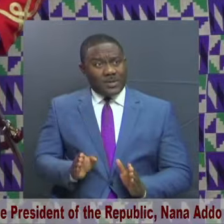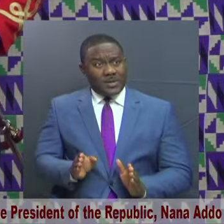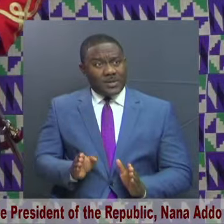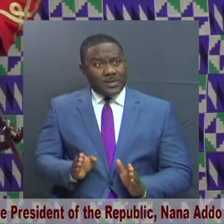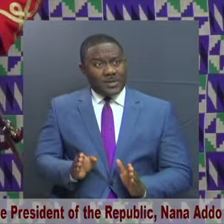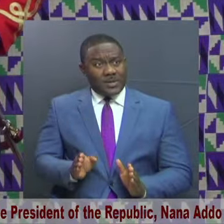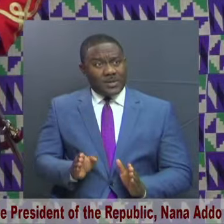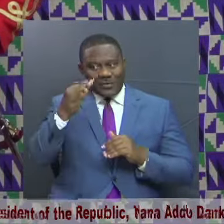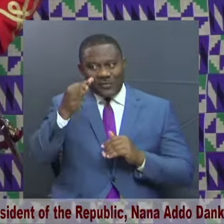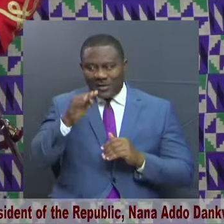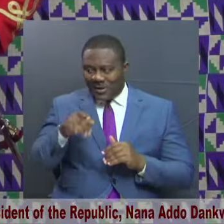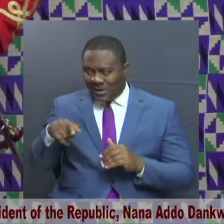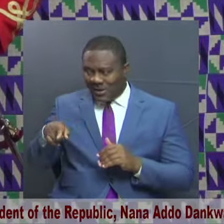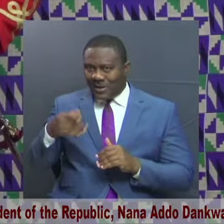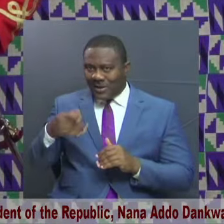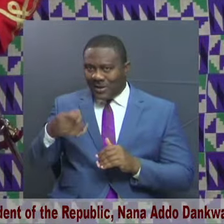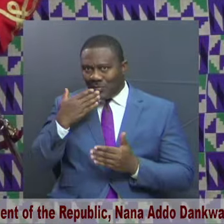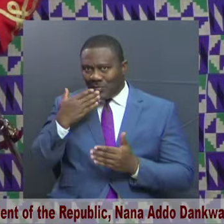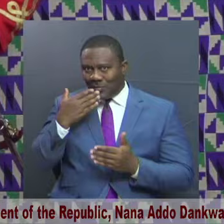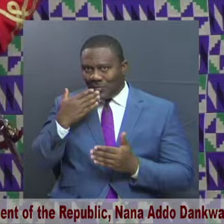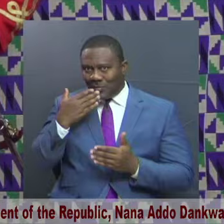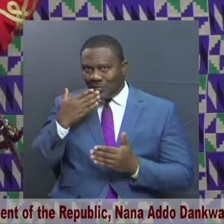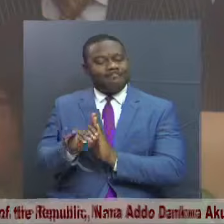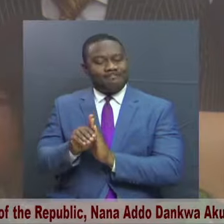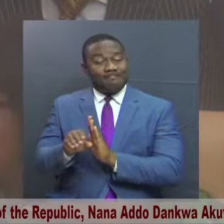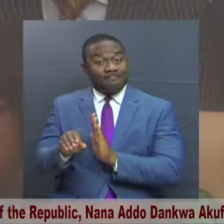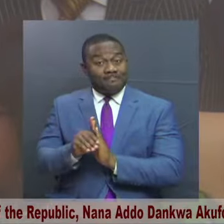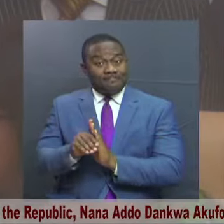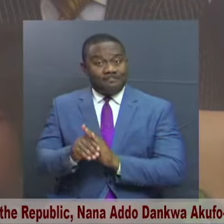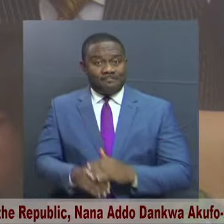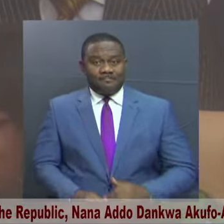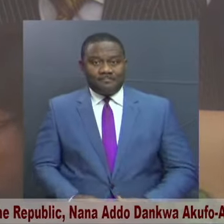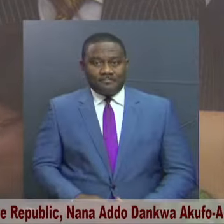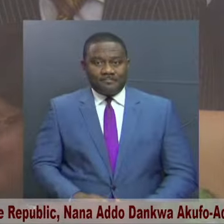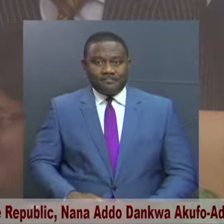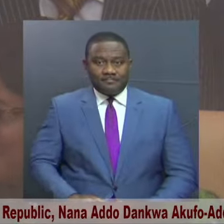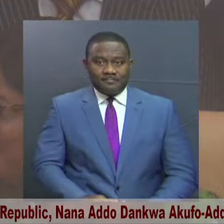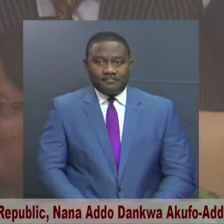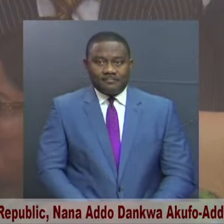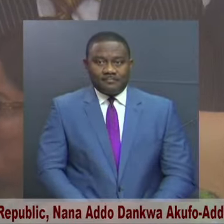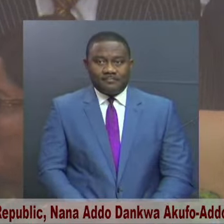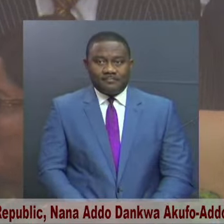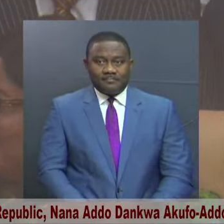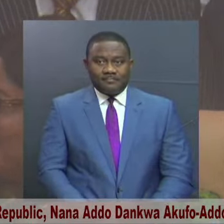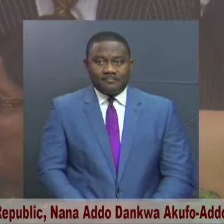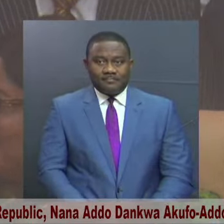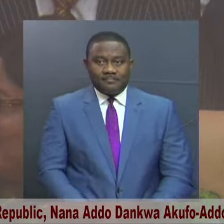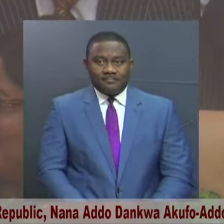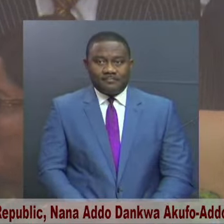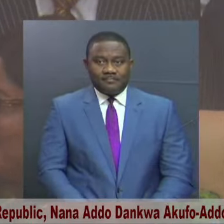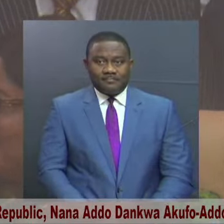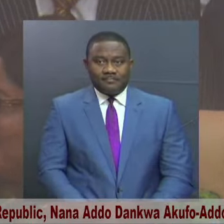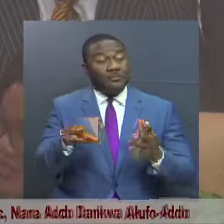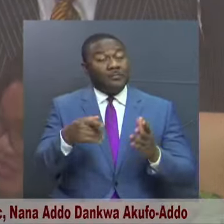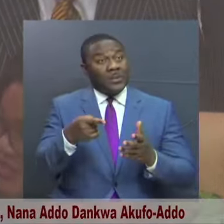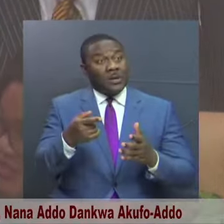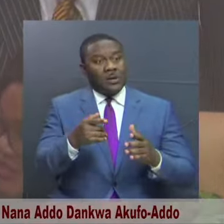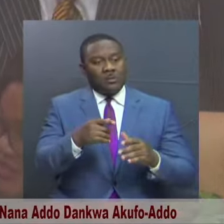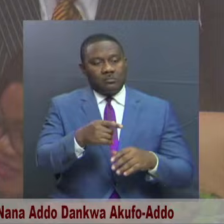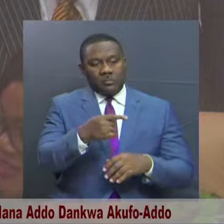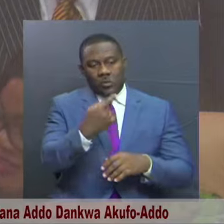future indeed the one tablet per student policy at the senior high school level is being rolled